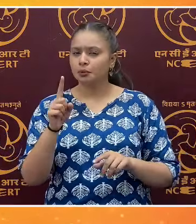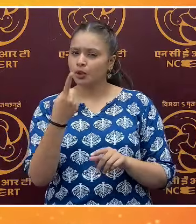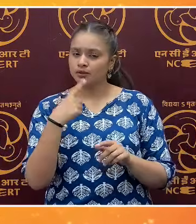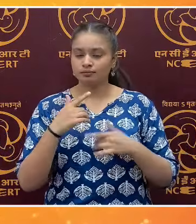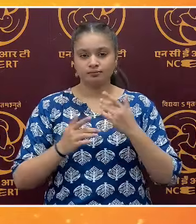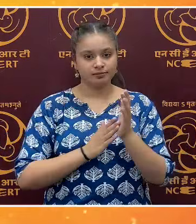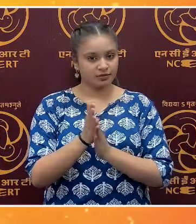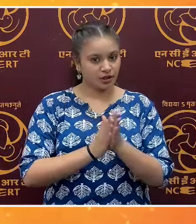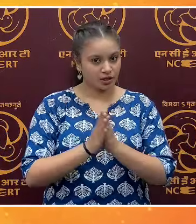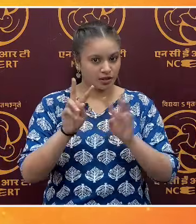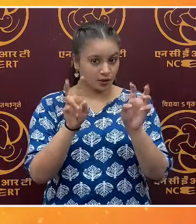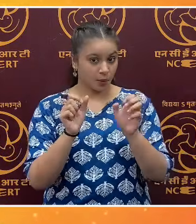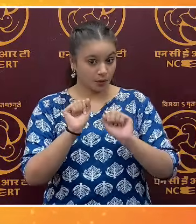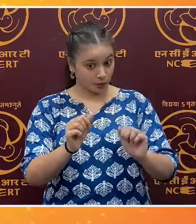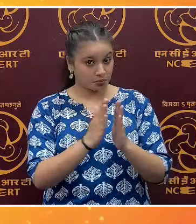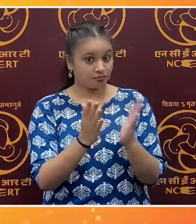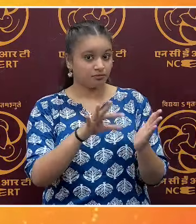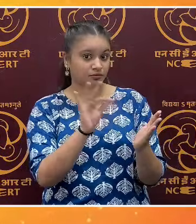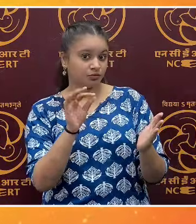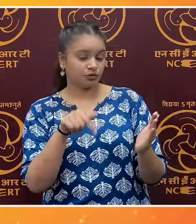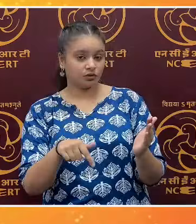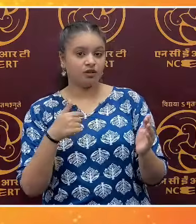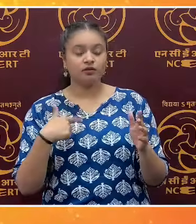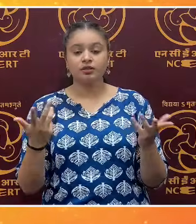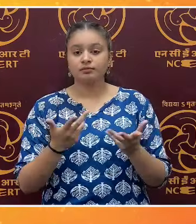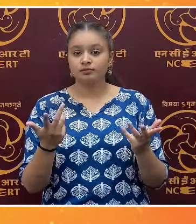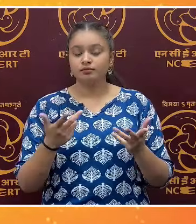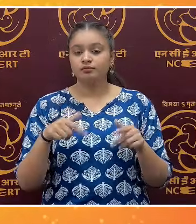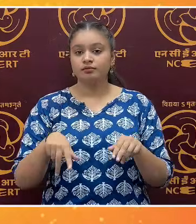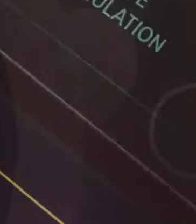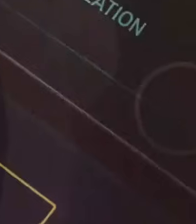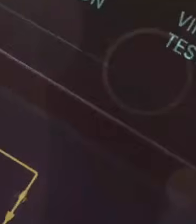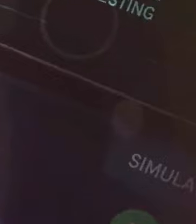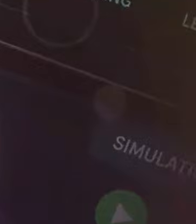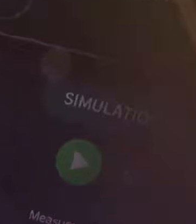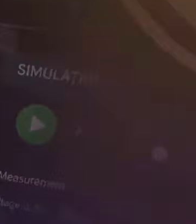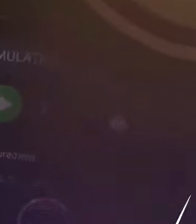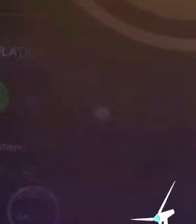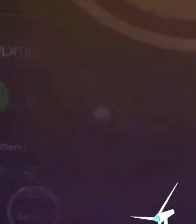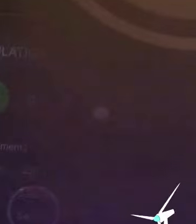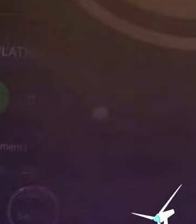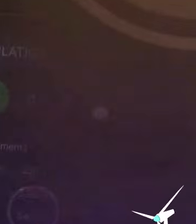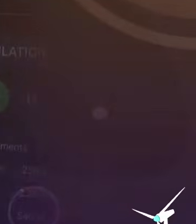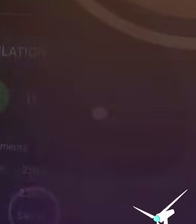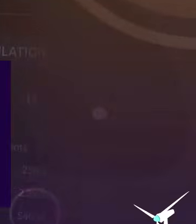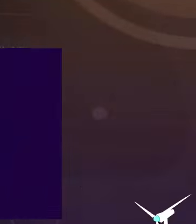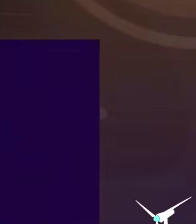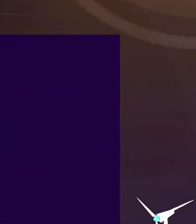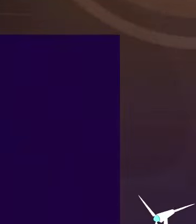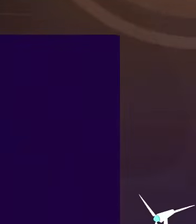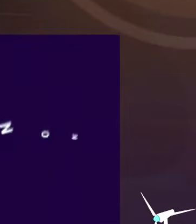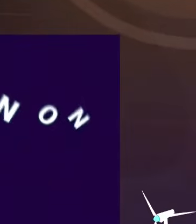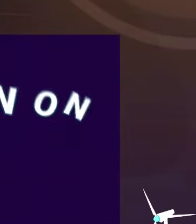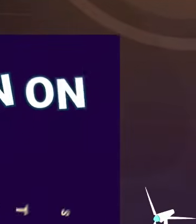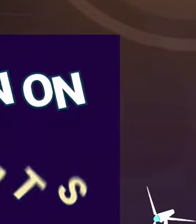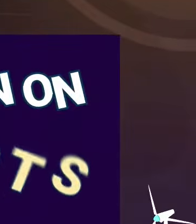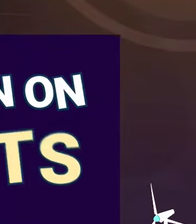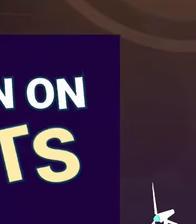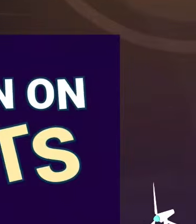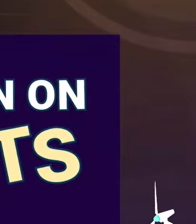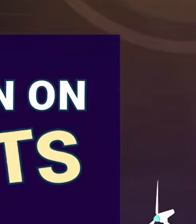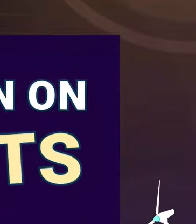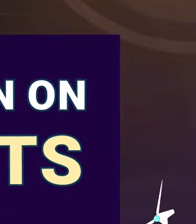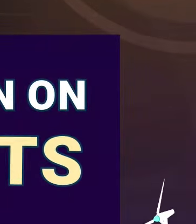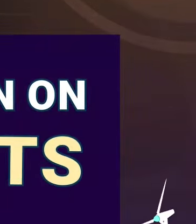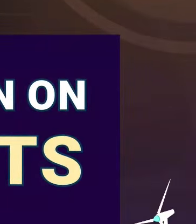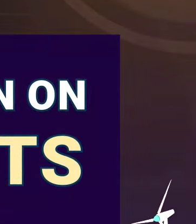topic from your textbook. This is demonstration of simulation on household circuits. So we